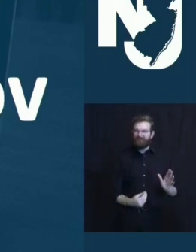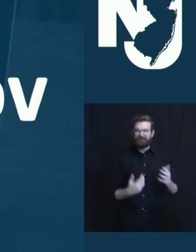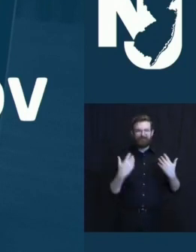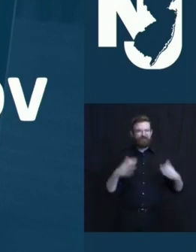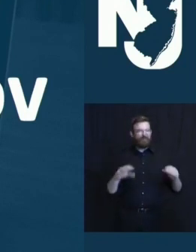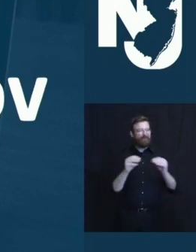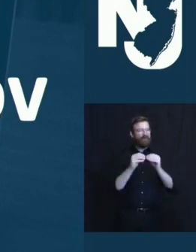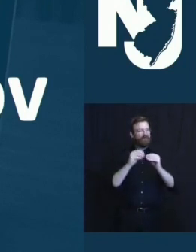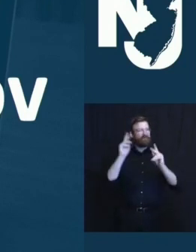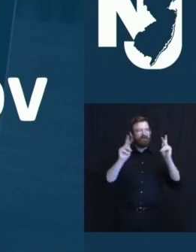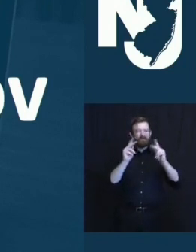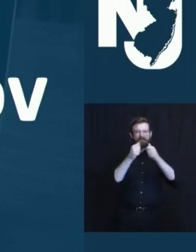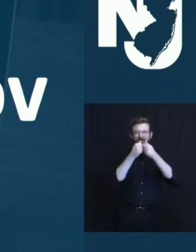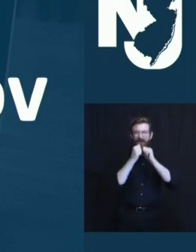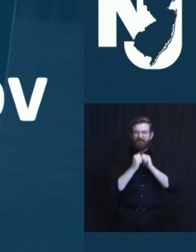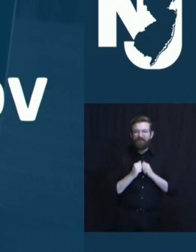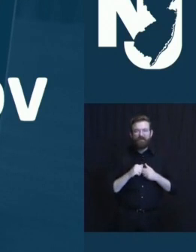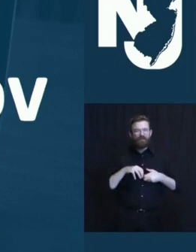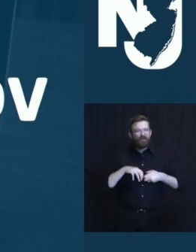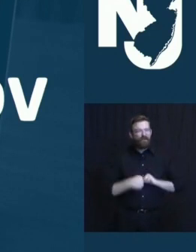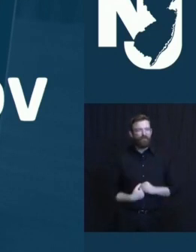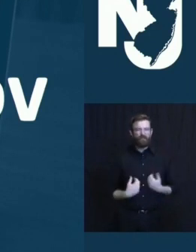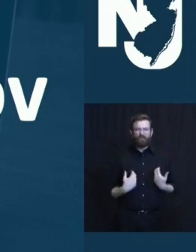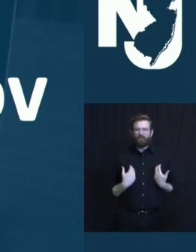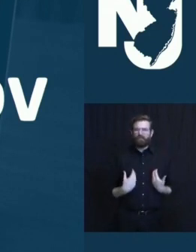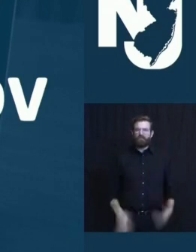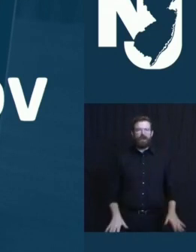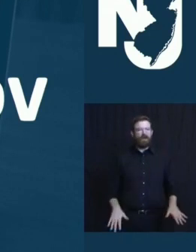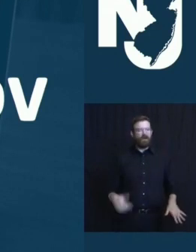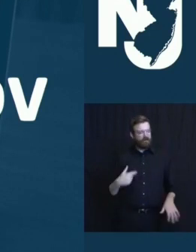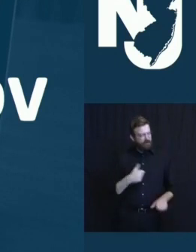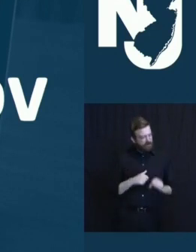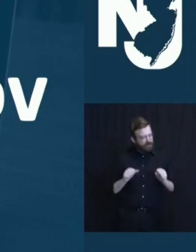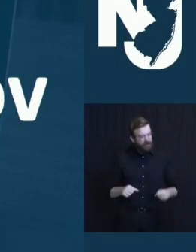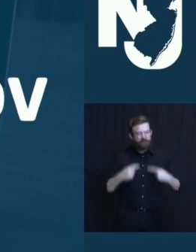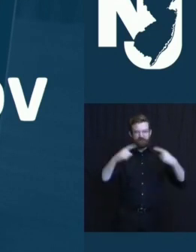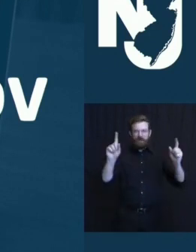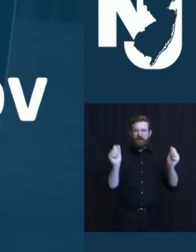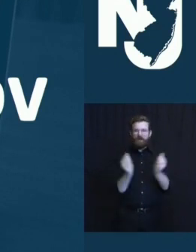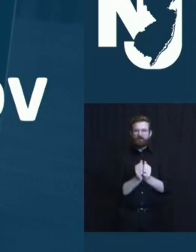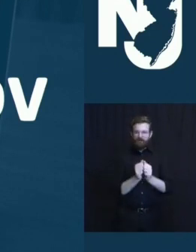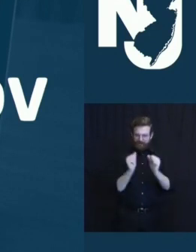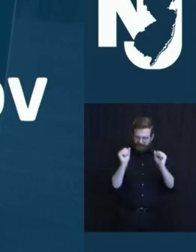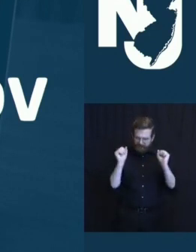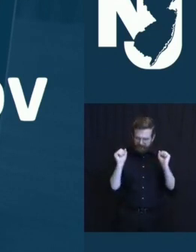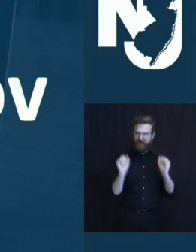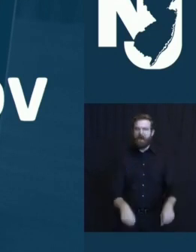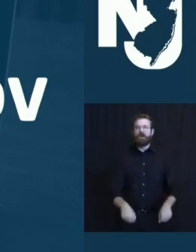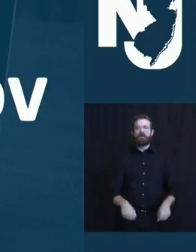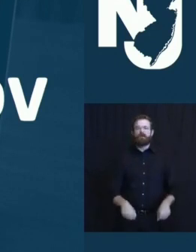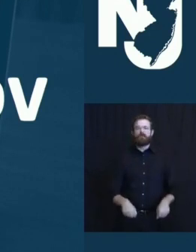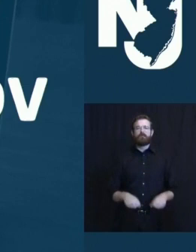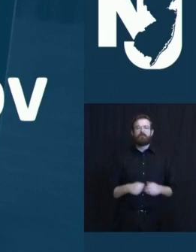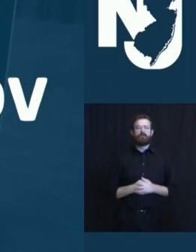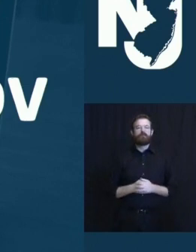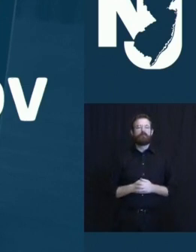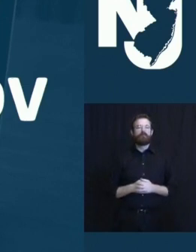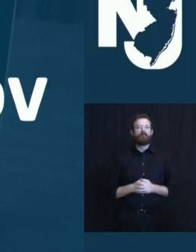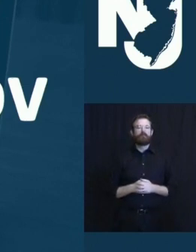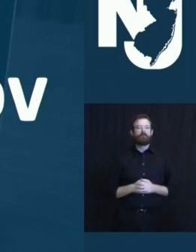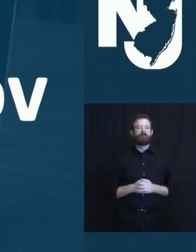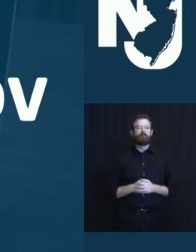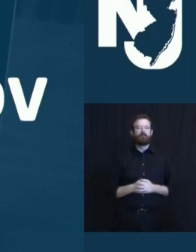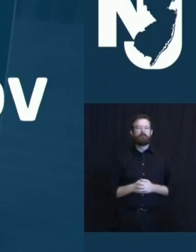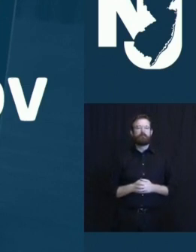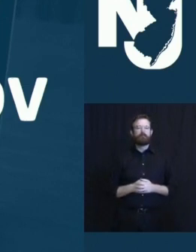Now, I want to change gears, if I may, to speak as we do each week to our progress in responding to the 2020 census. As we have noted numerous